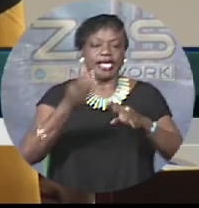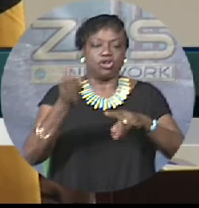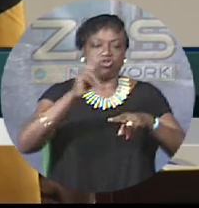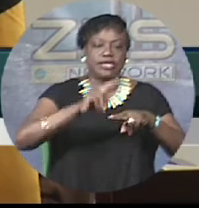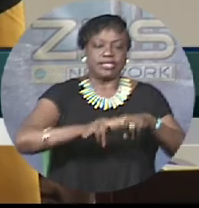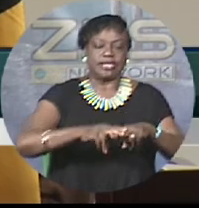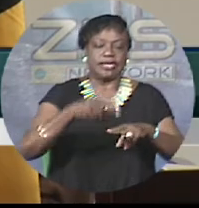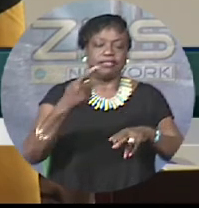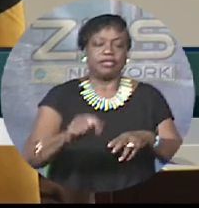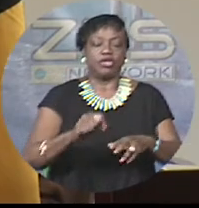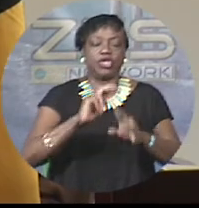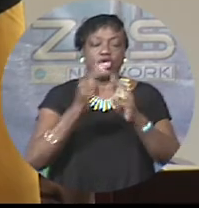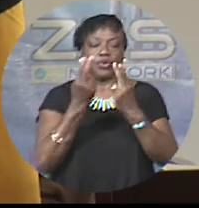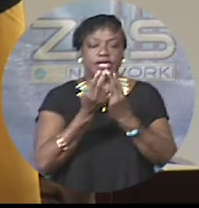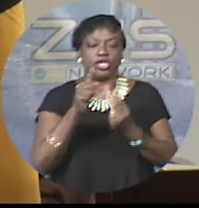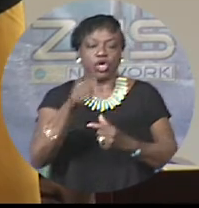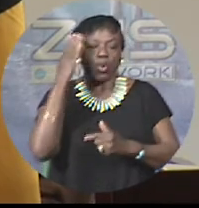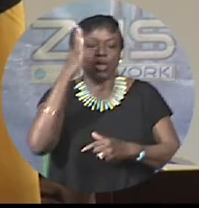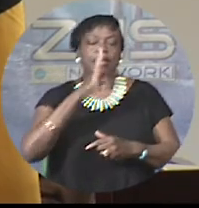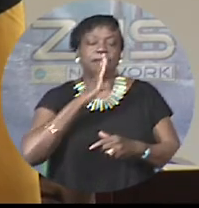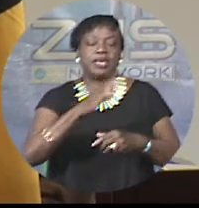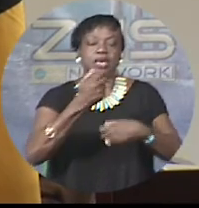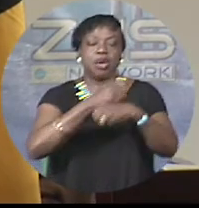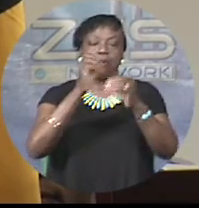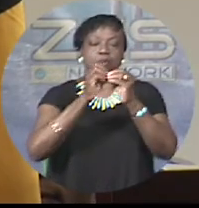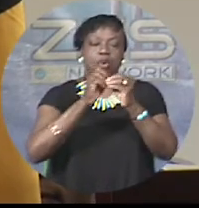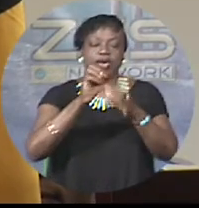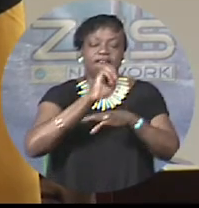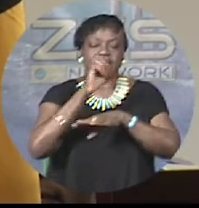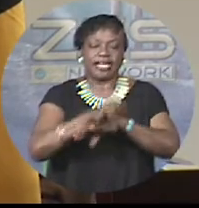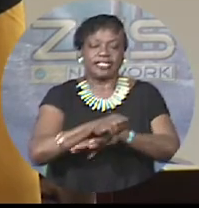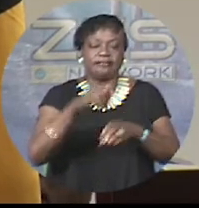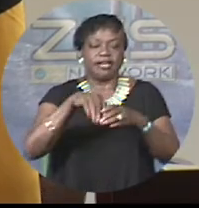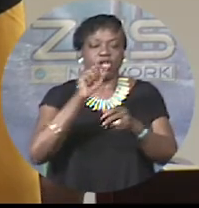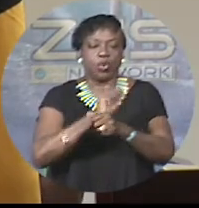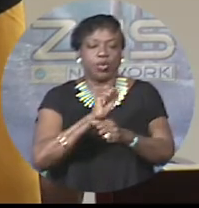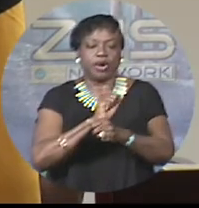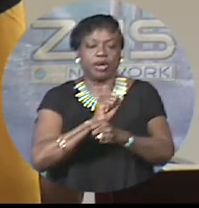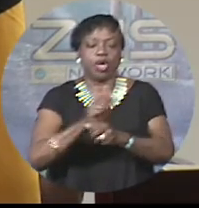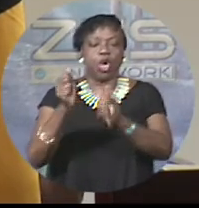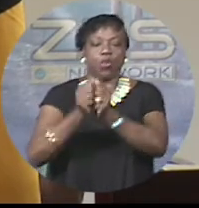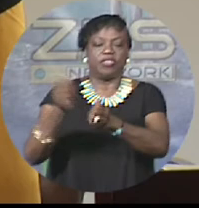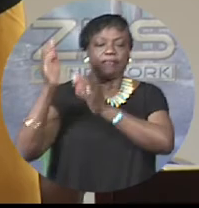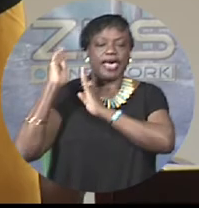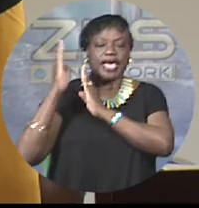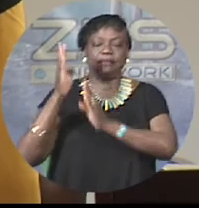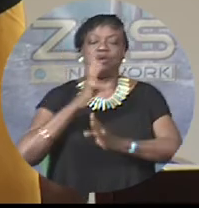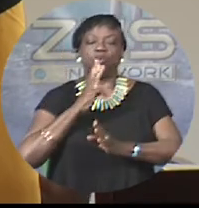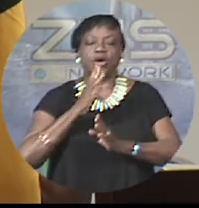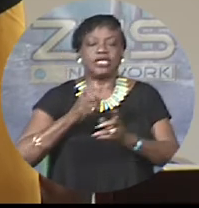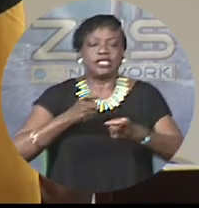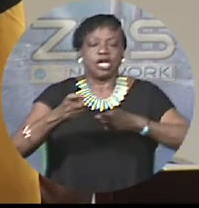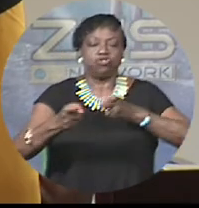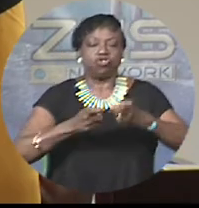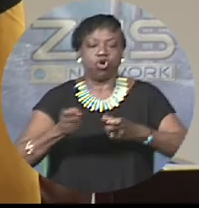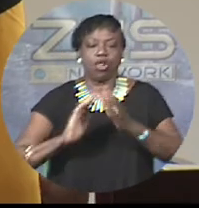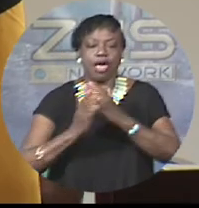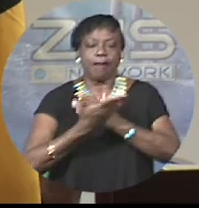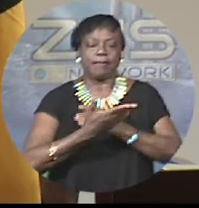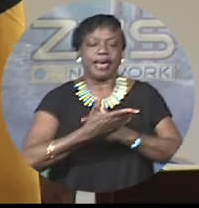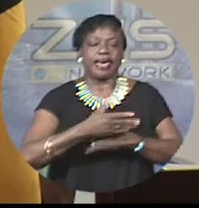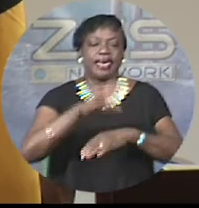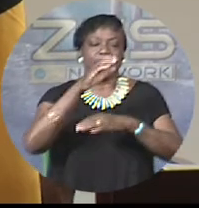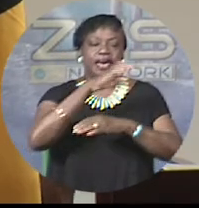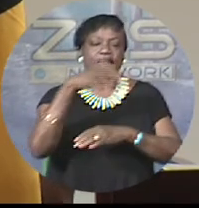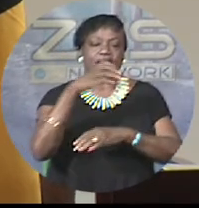and capabilities, you will become more effective in at-sea interdiction work. With Bahamian waters patrolled by Customs Marine Unit, alongside